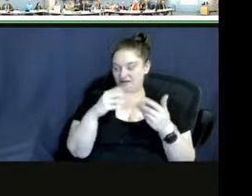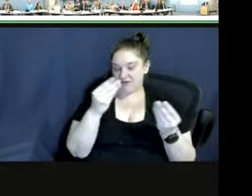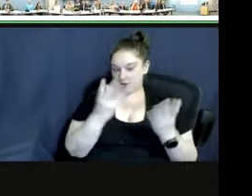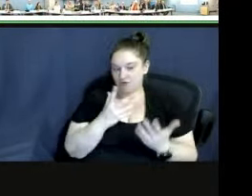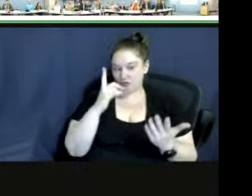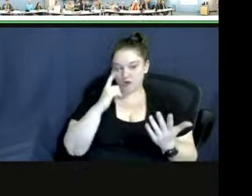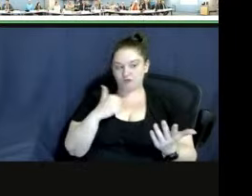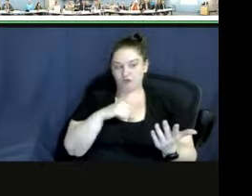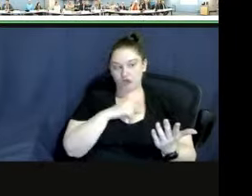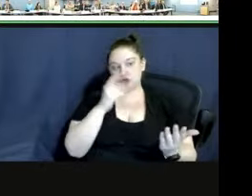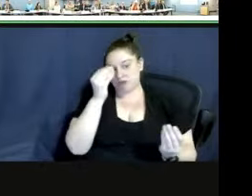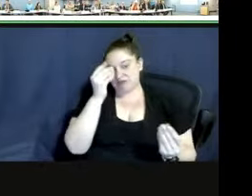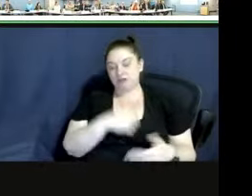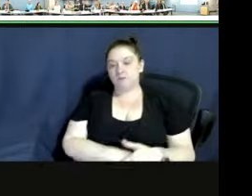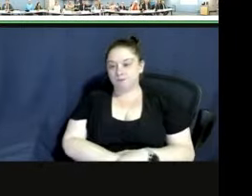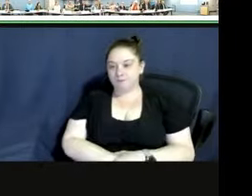consider.